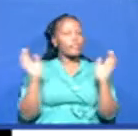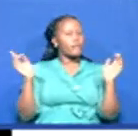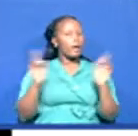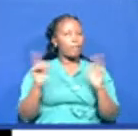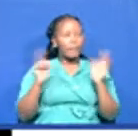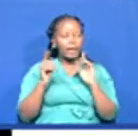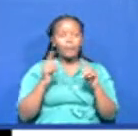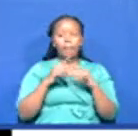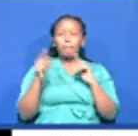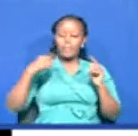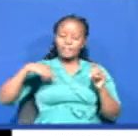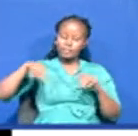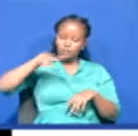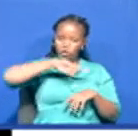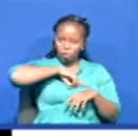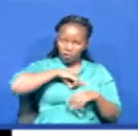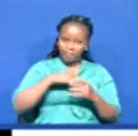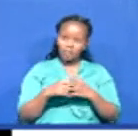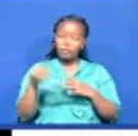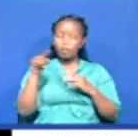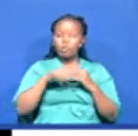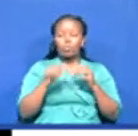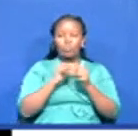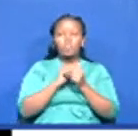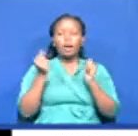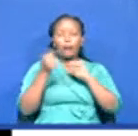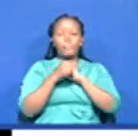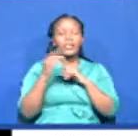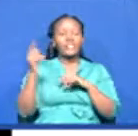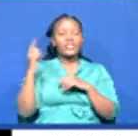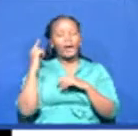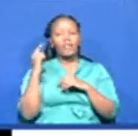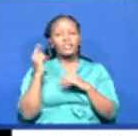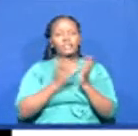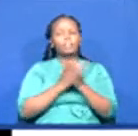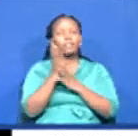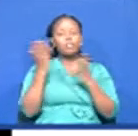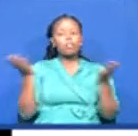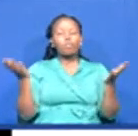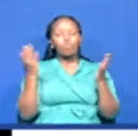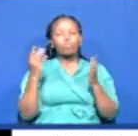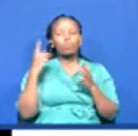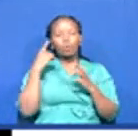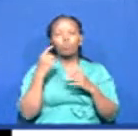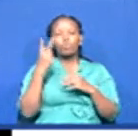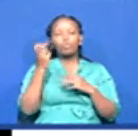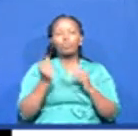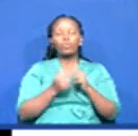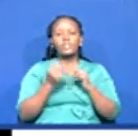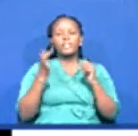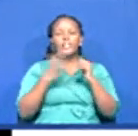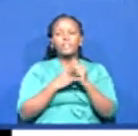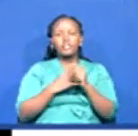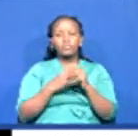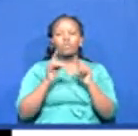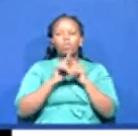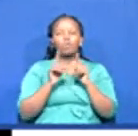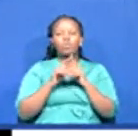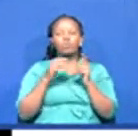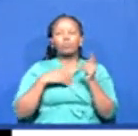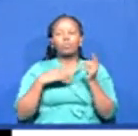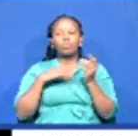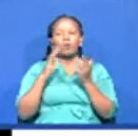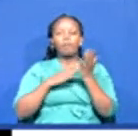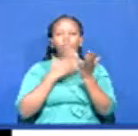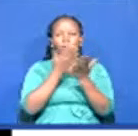We amended the Anti-Counterfeit Act through the Miscellaneous Act in 2018 to provide for a recordation of intellectual